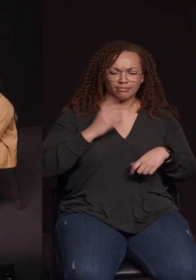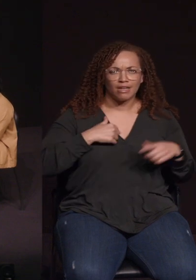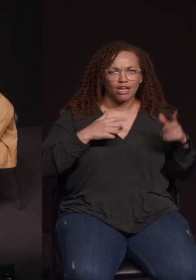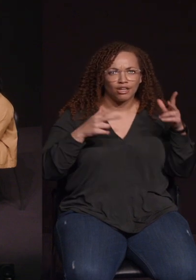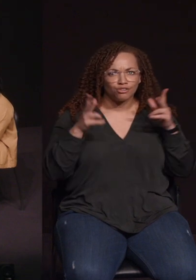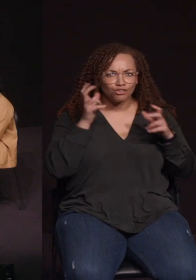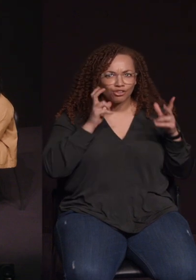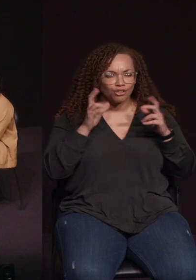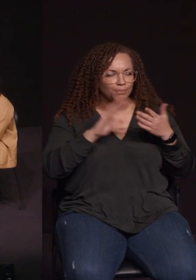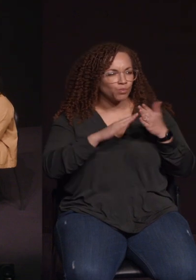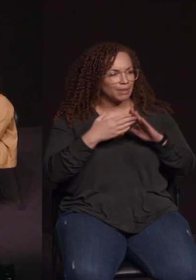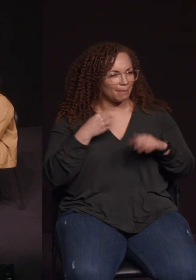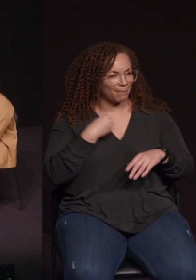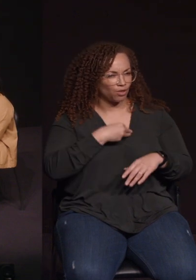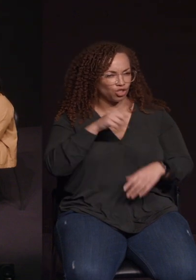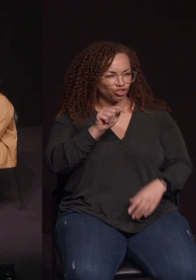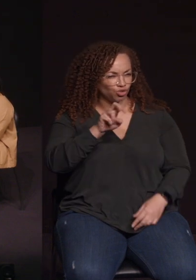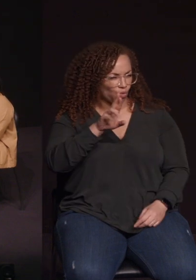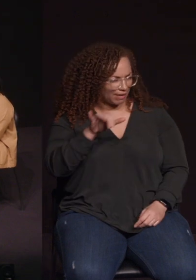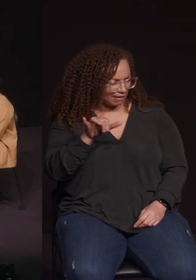was Tori Russell.